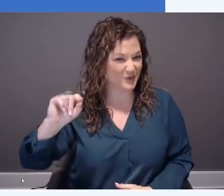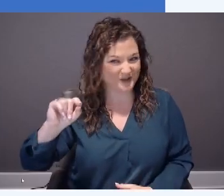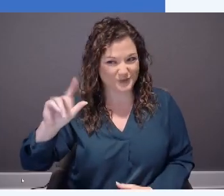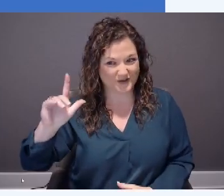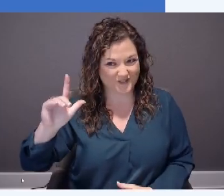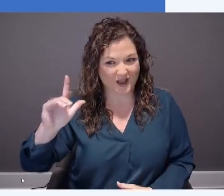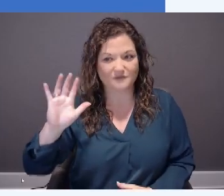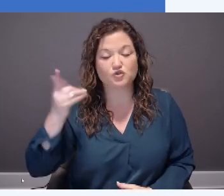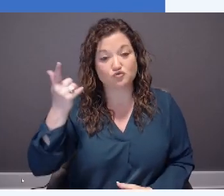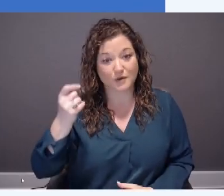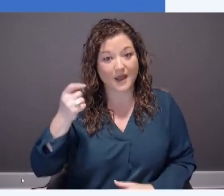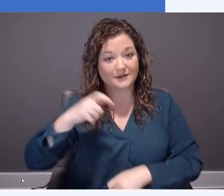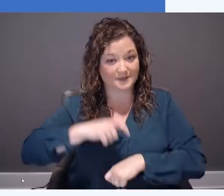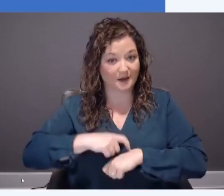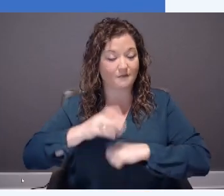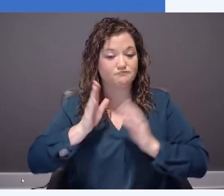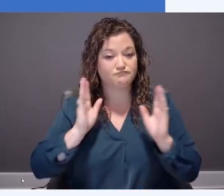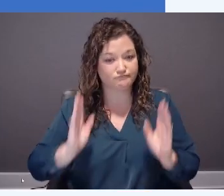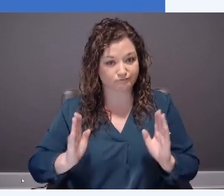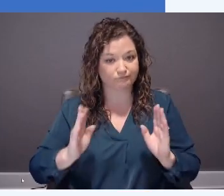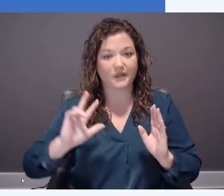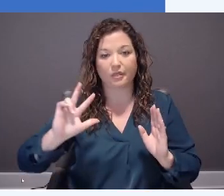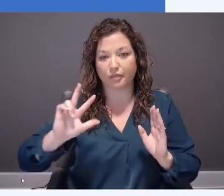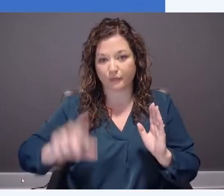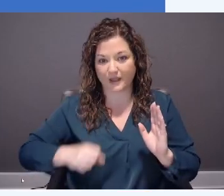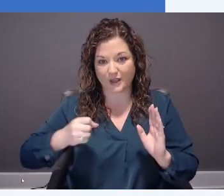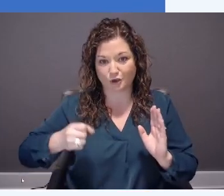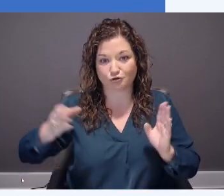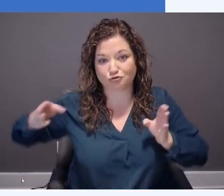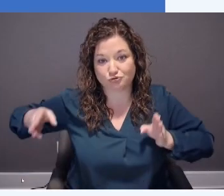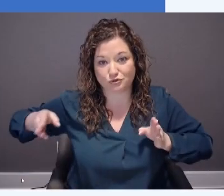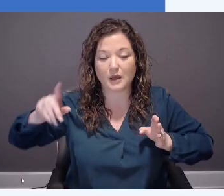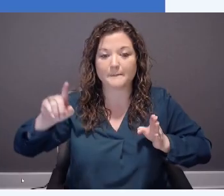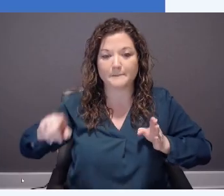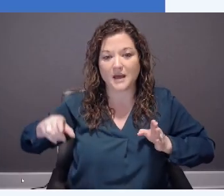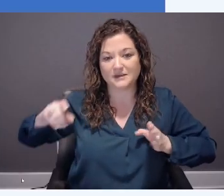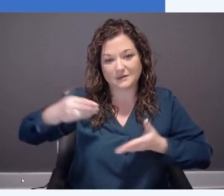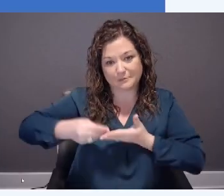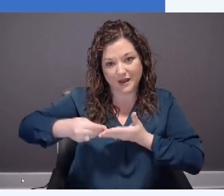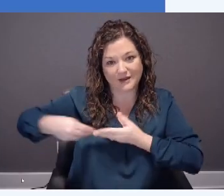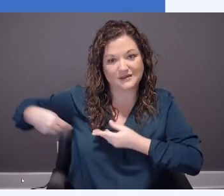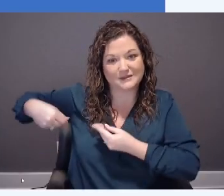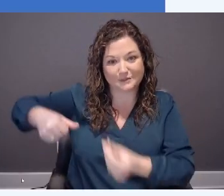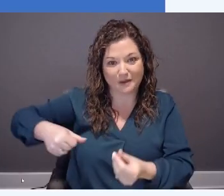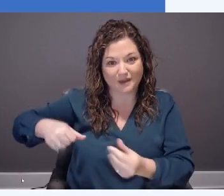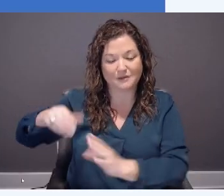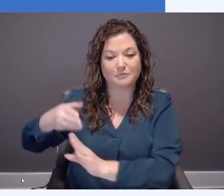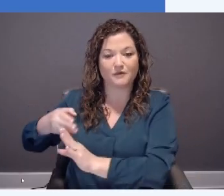will be for 3 years, so we'll have to spend the money by the end of 2027.